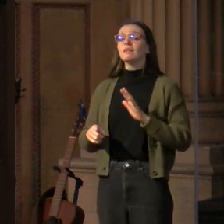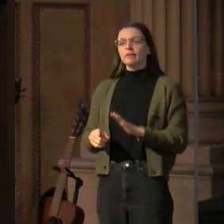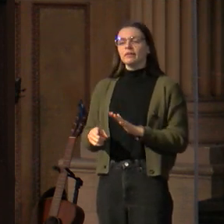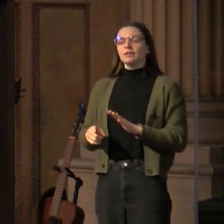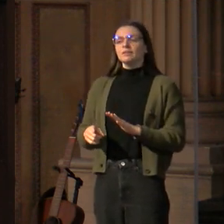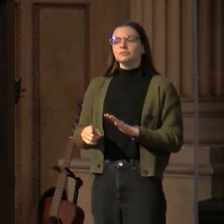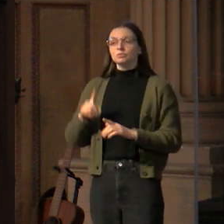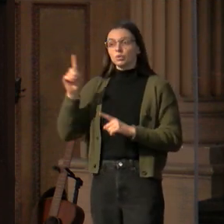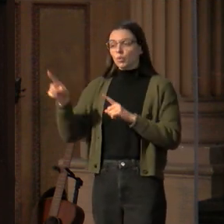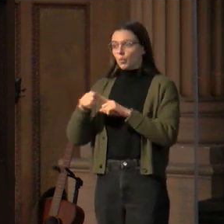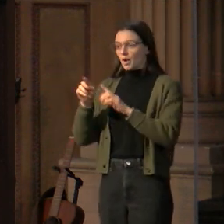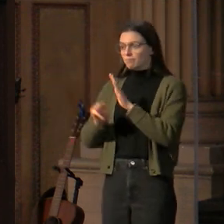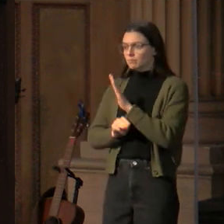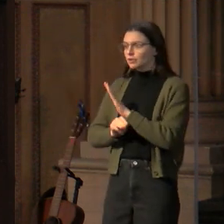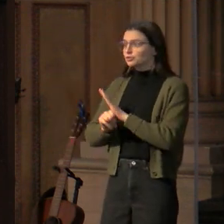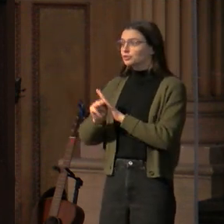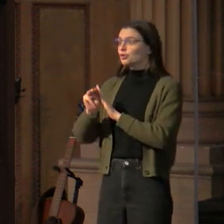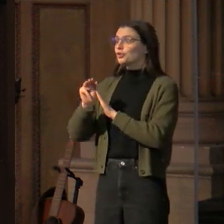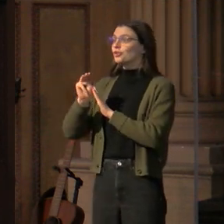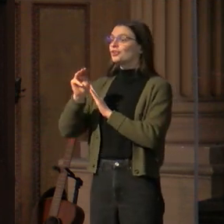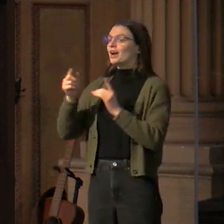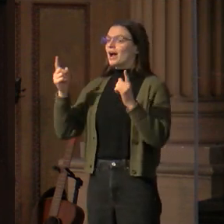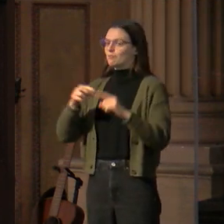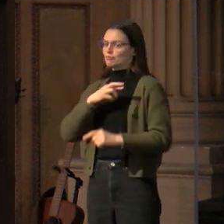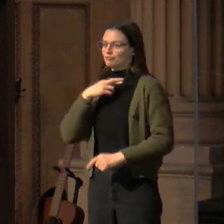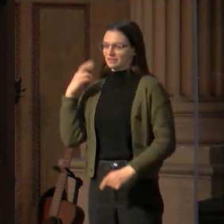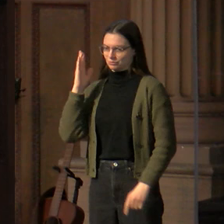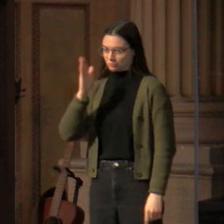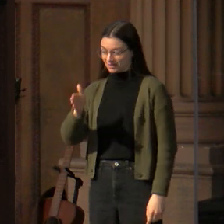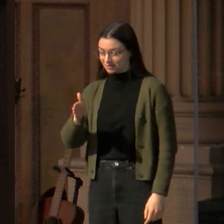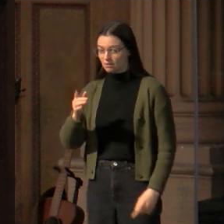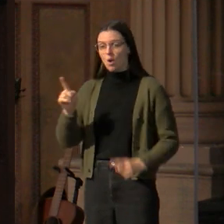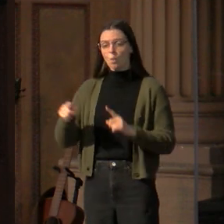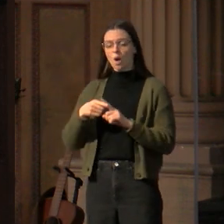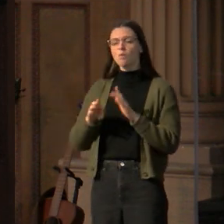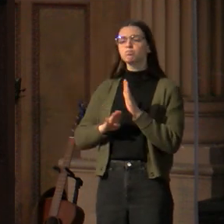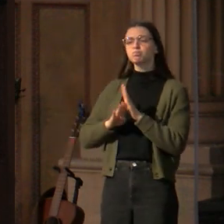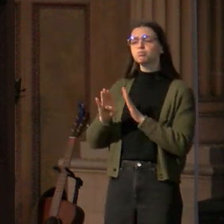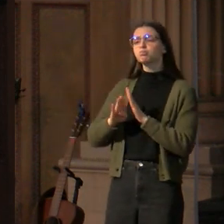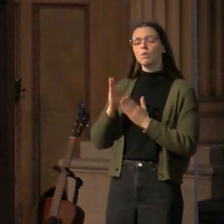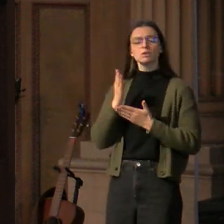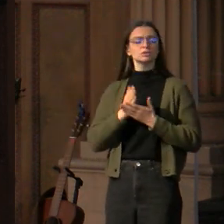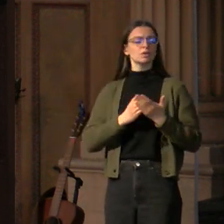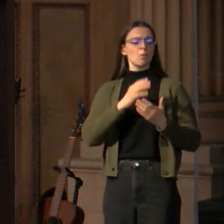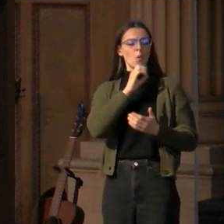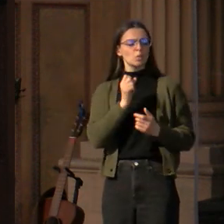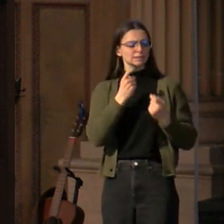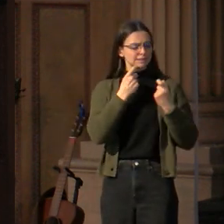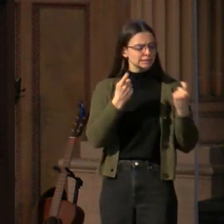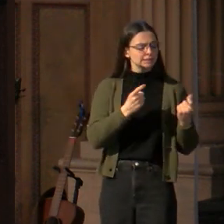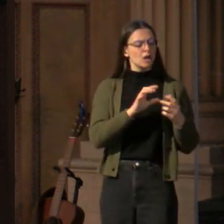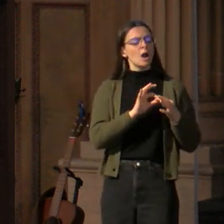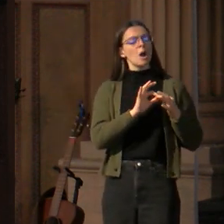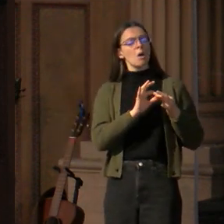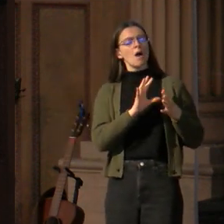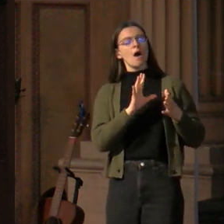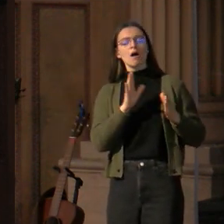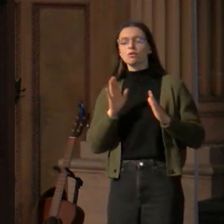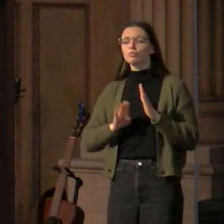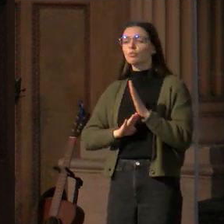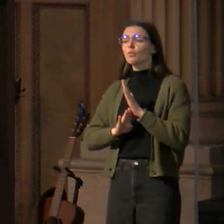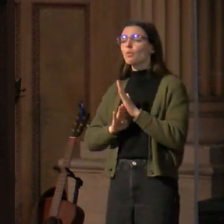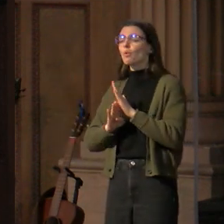brings with it a risk. Once we've made some progress, we've parted with some old ways, we're growing, however slowly,